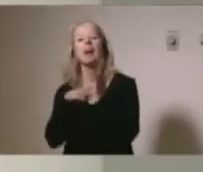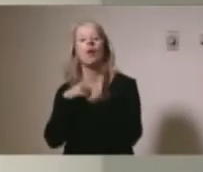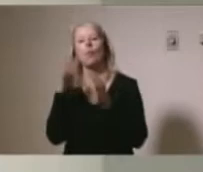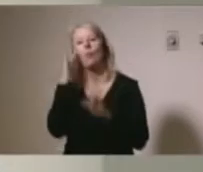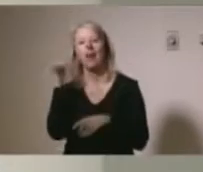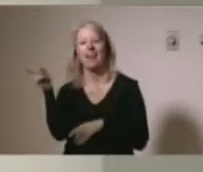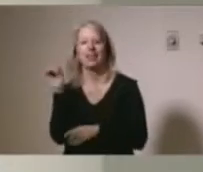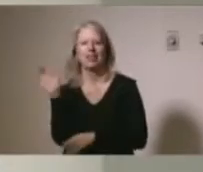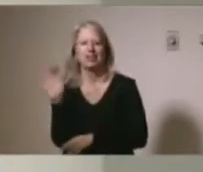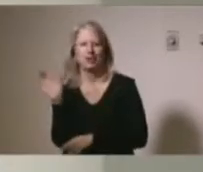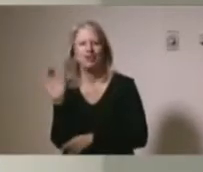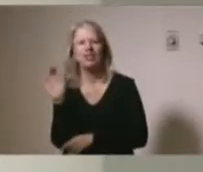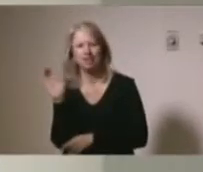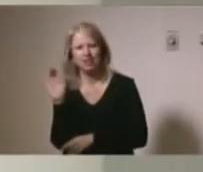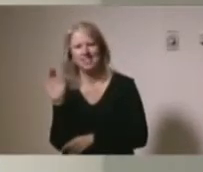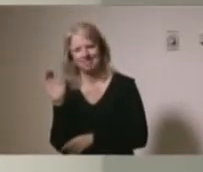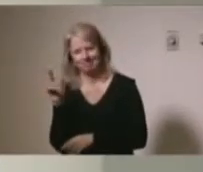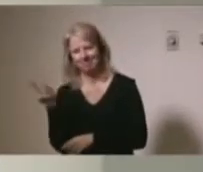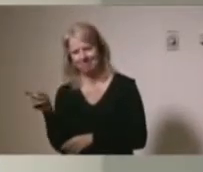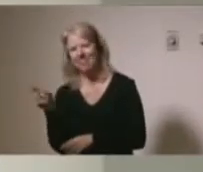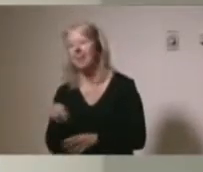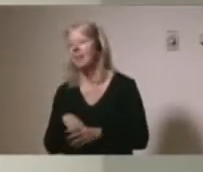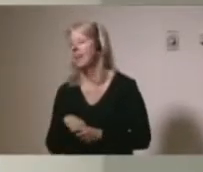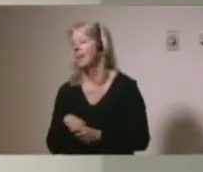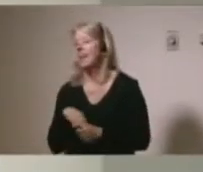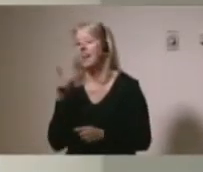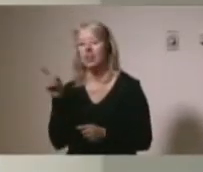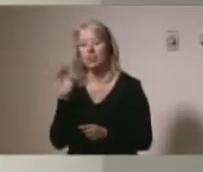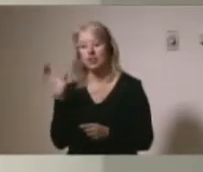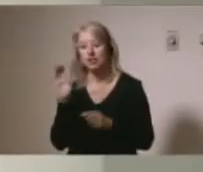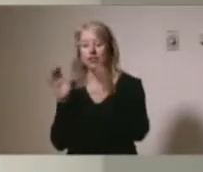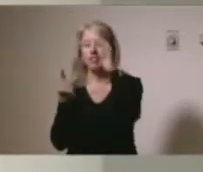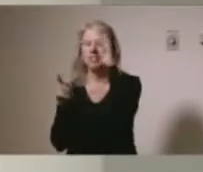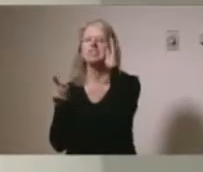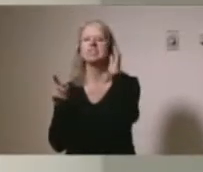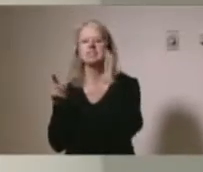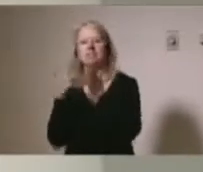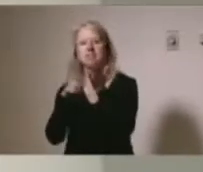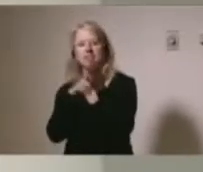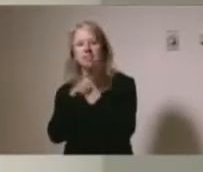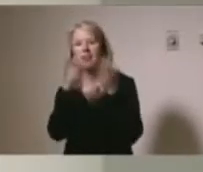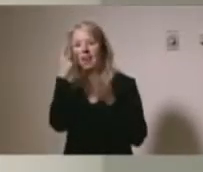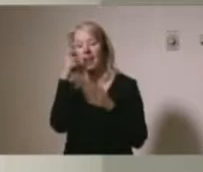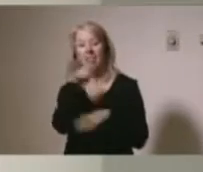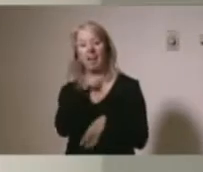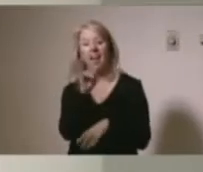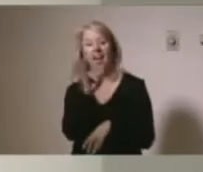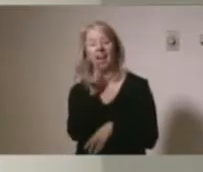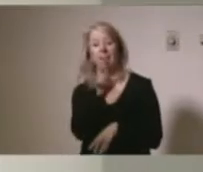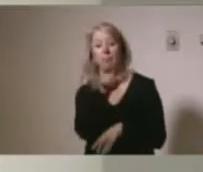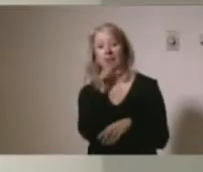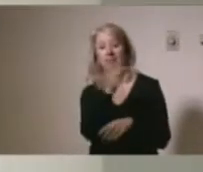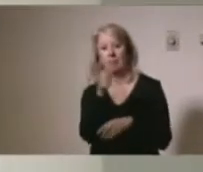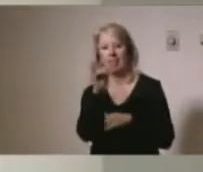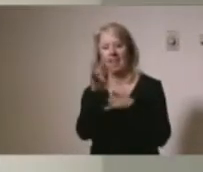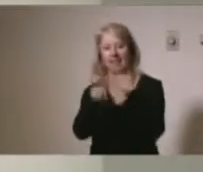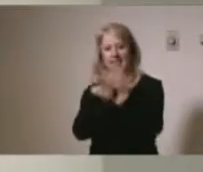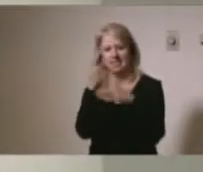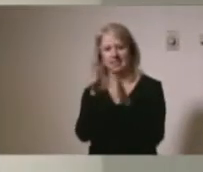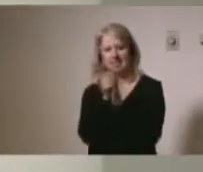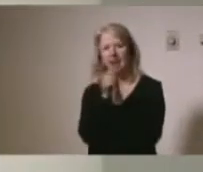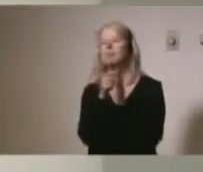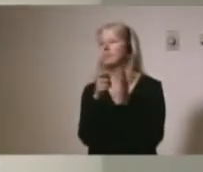right of the political spectrum. The criticism all went quiet when the Progressive government of the day appointed